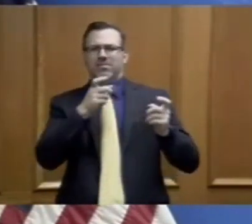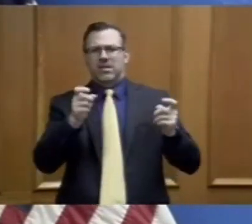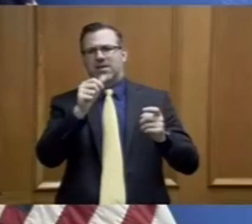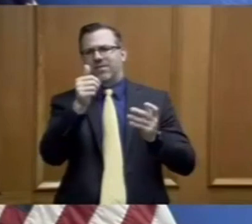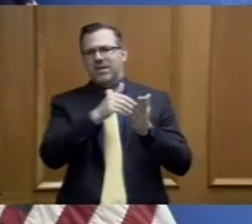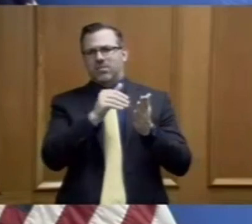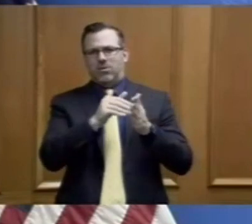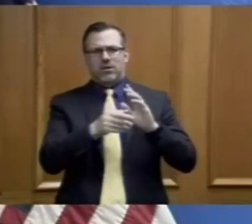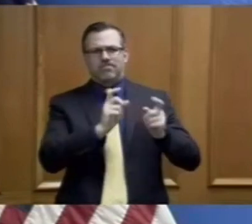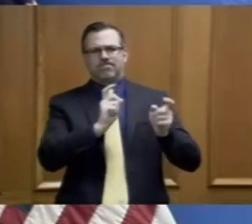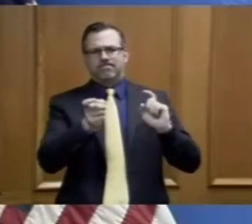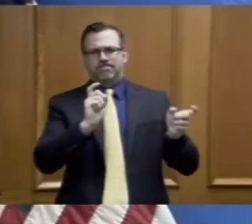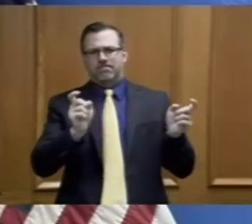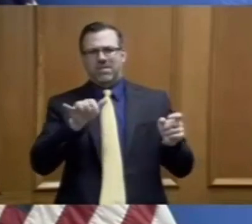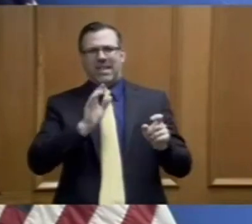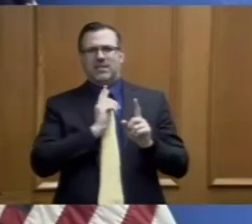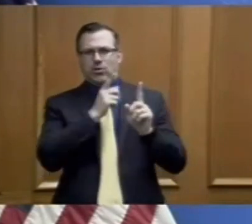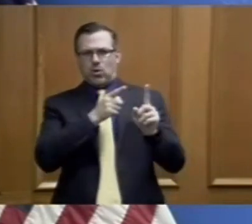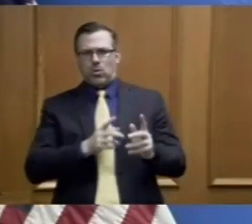grants.